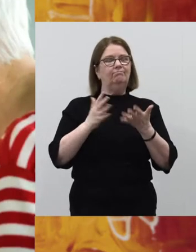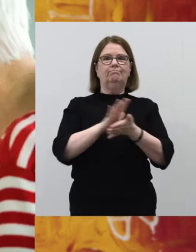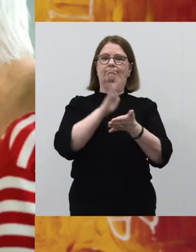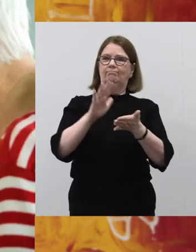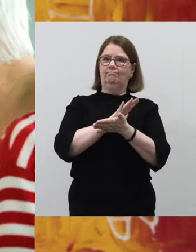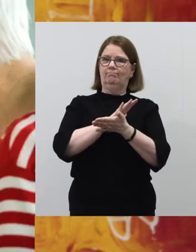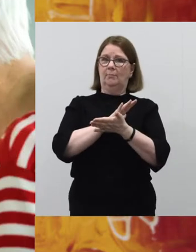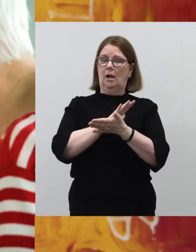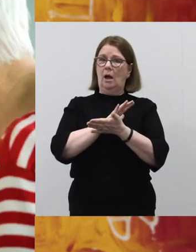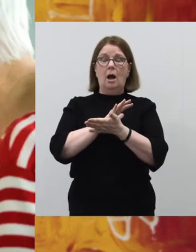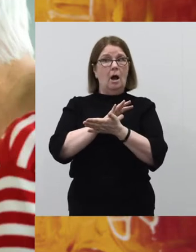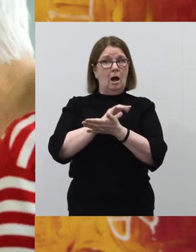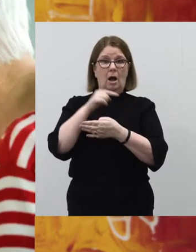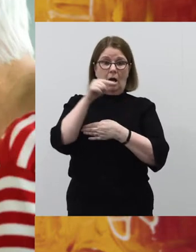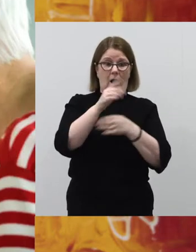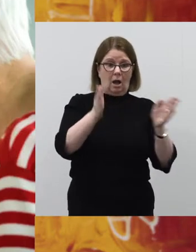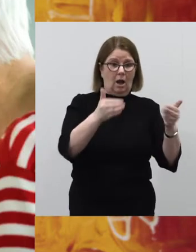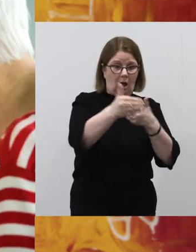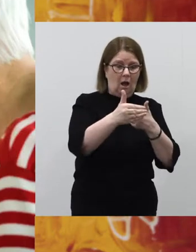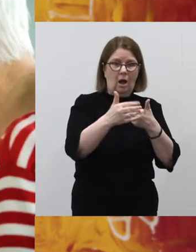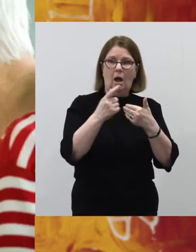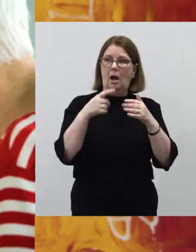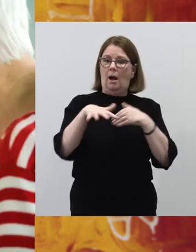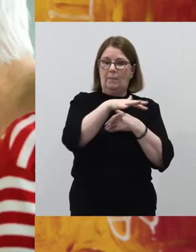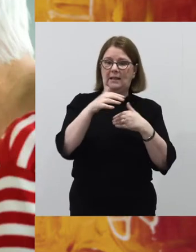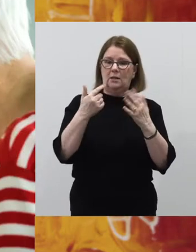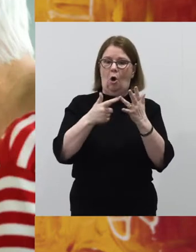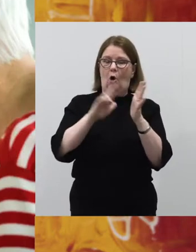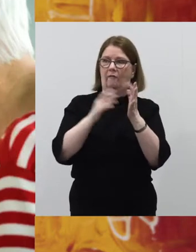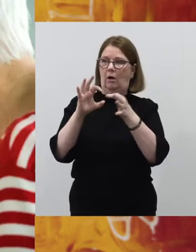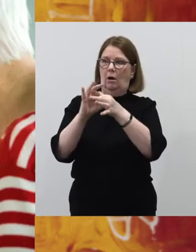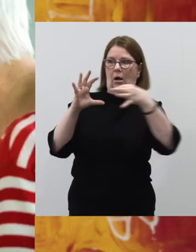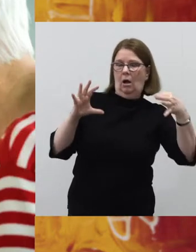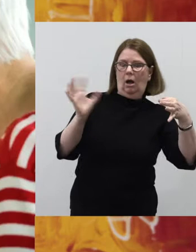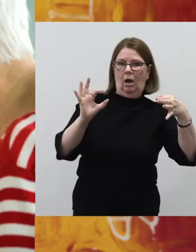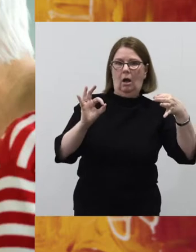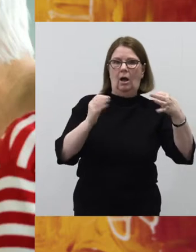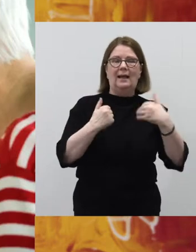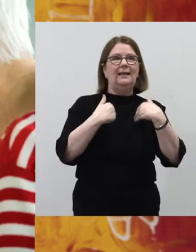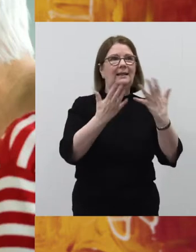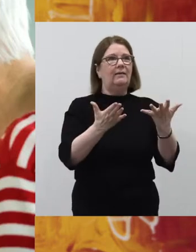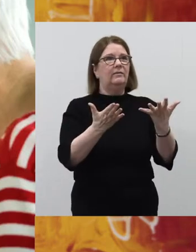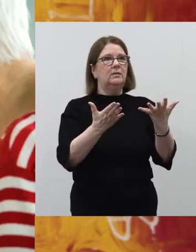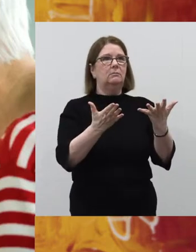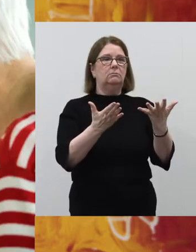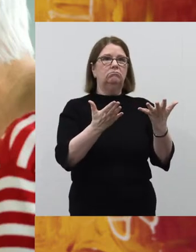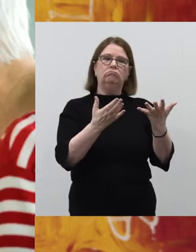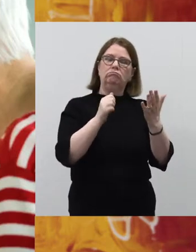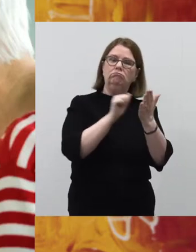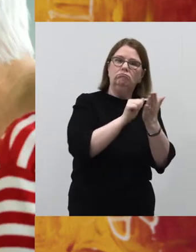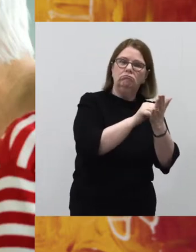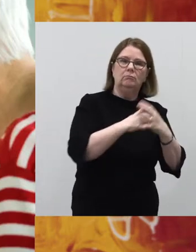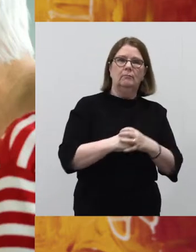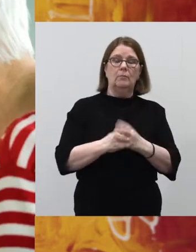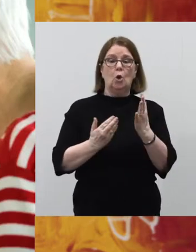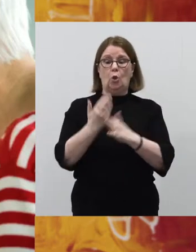in depression, 76% of the participants said that their well-being increased, and 69% felt they